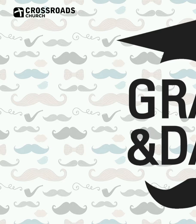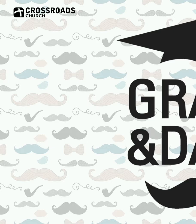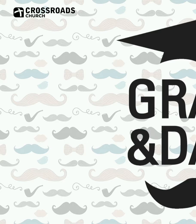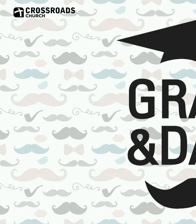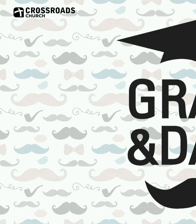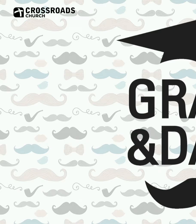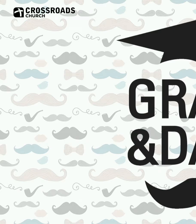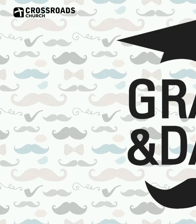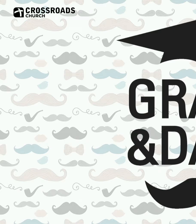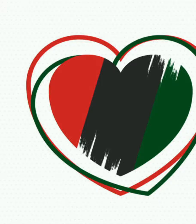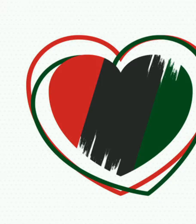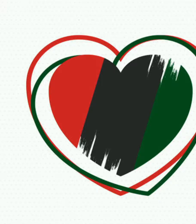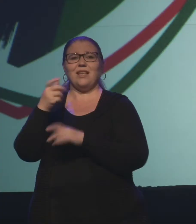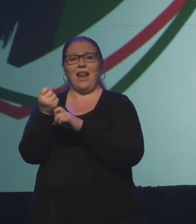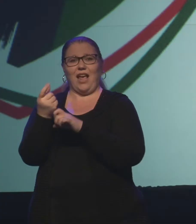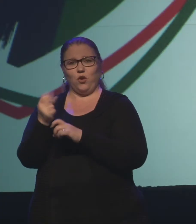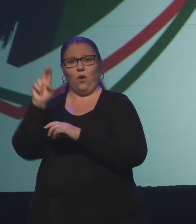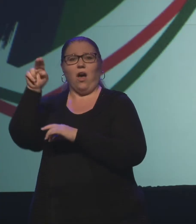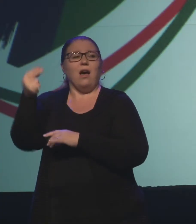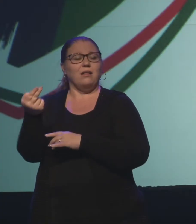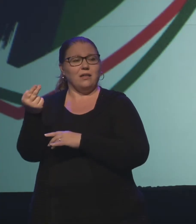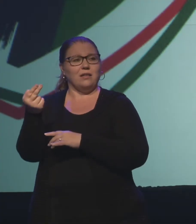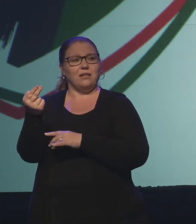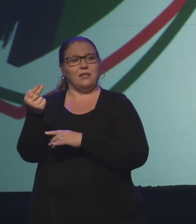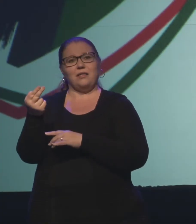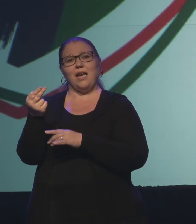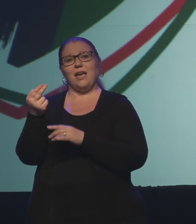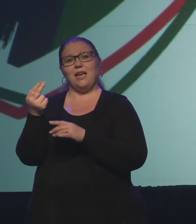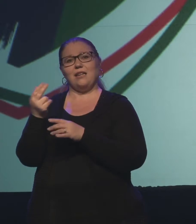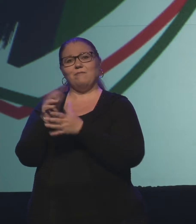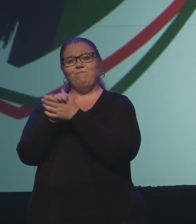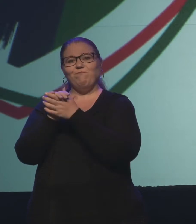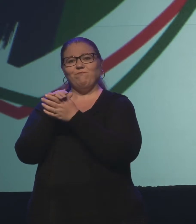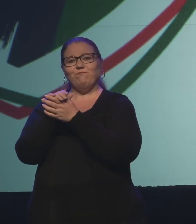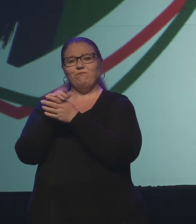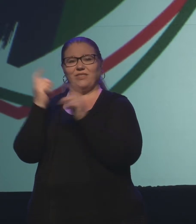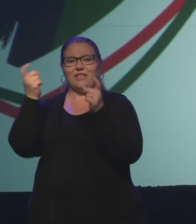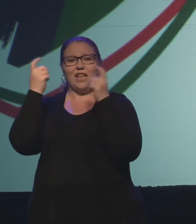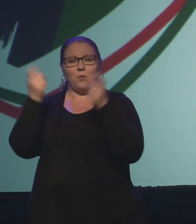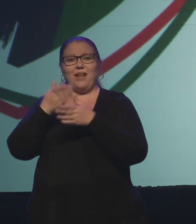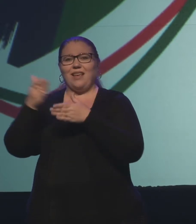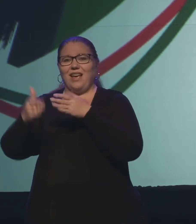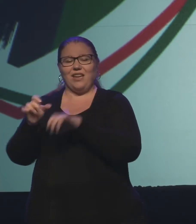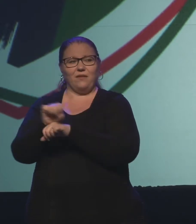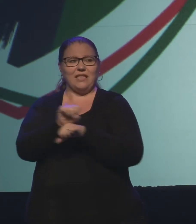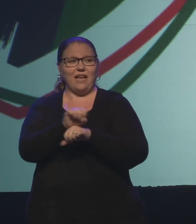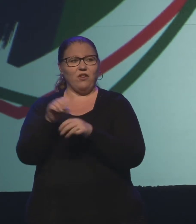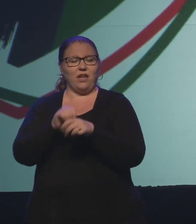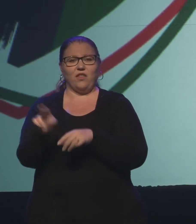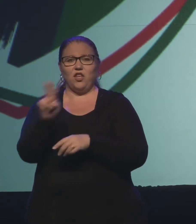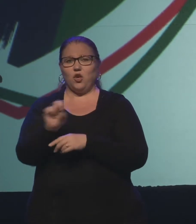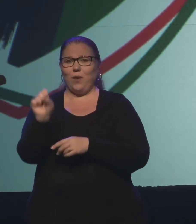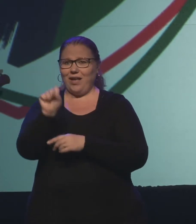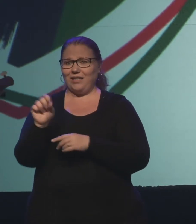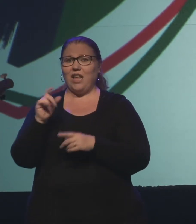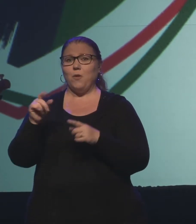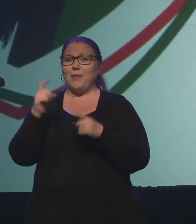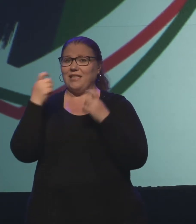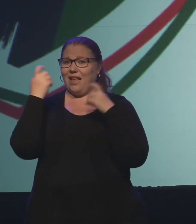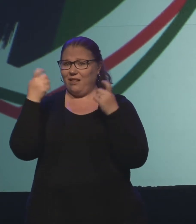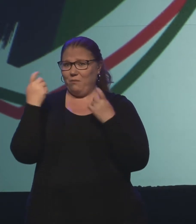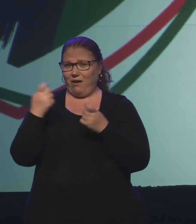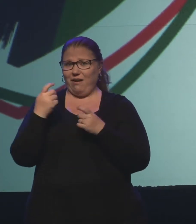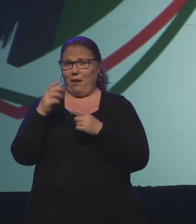an annual holiday commemorating the end of slavery in the United States. And Juneteenth has been celebrated by